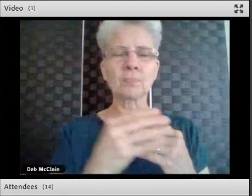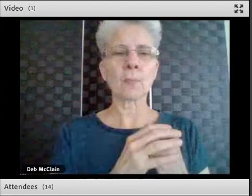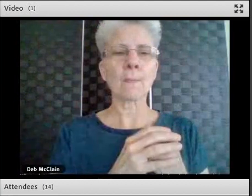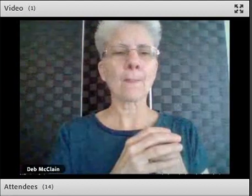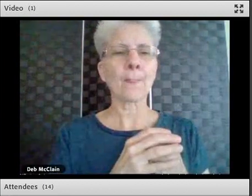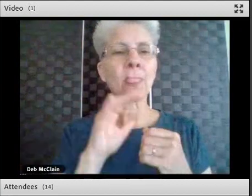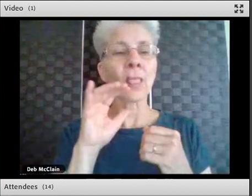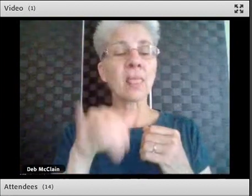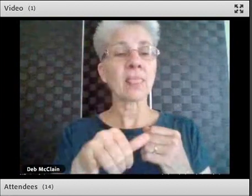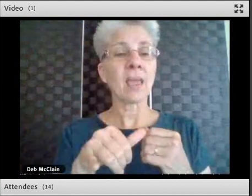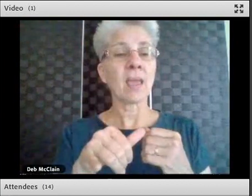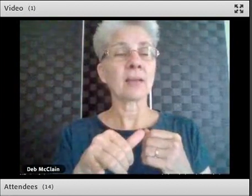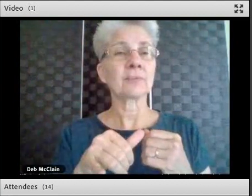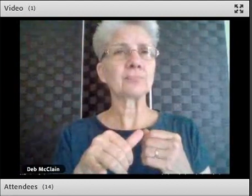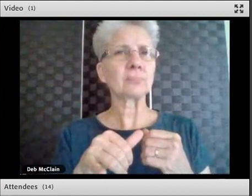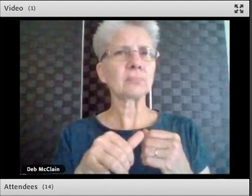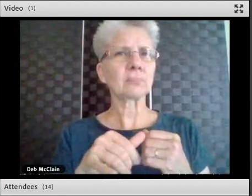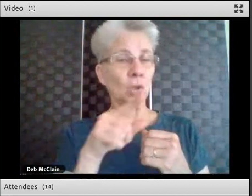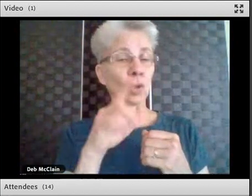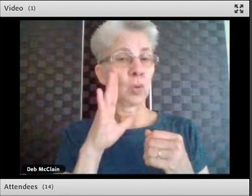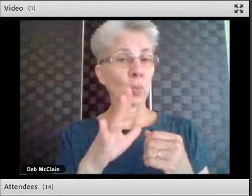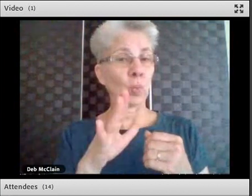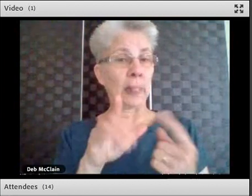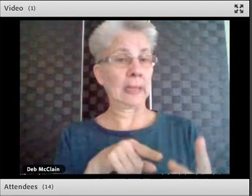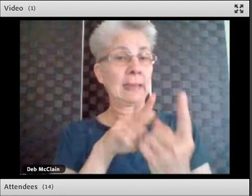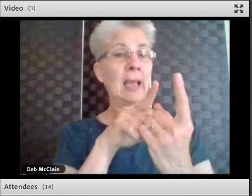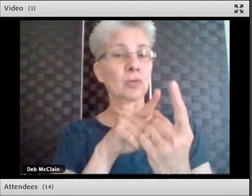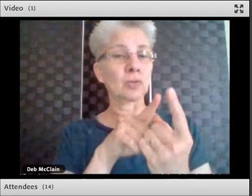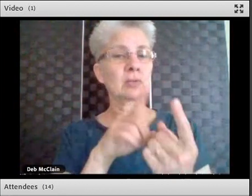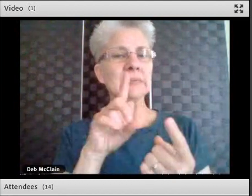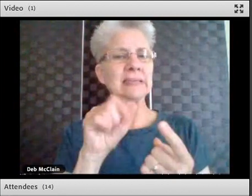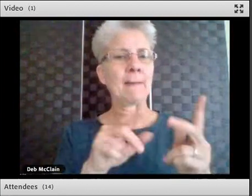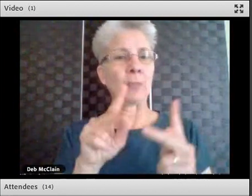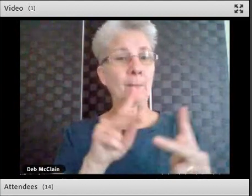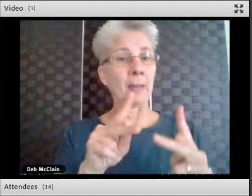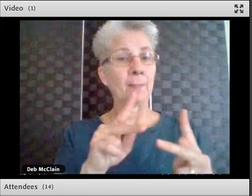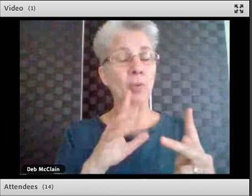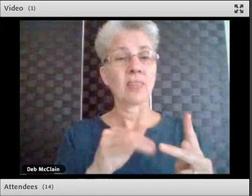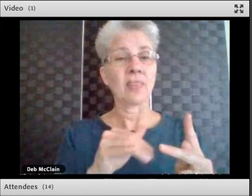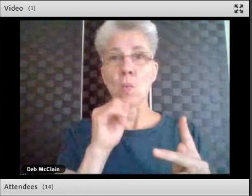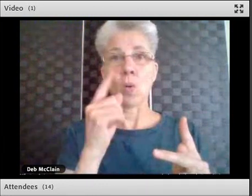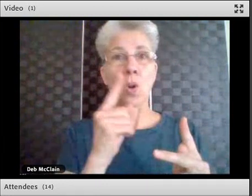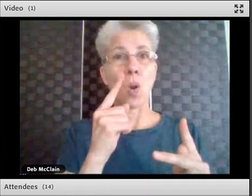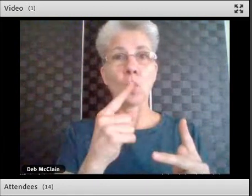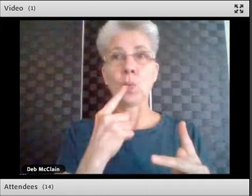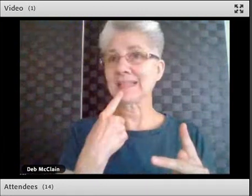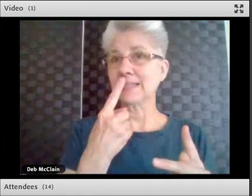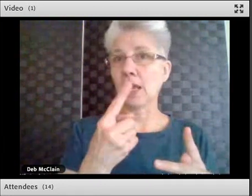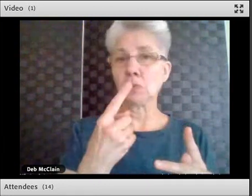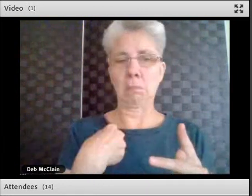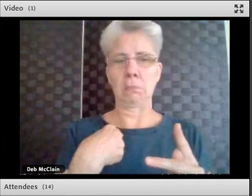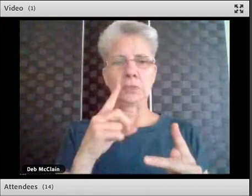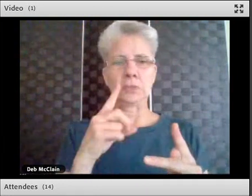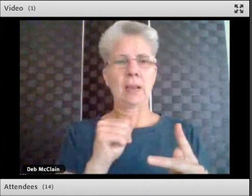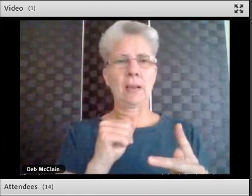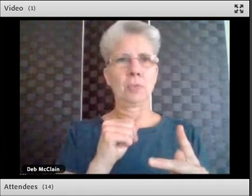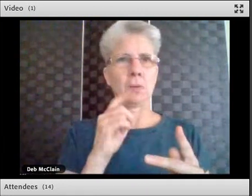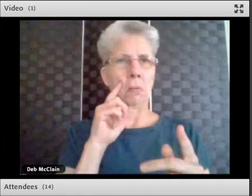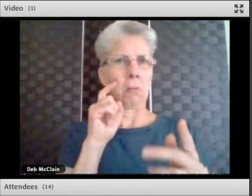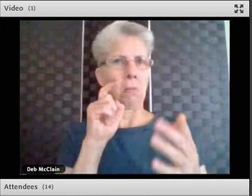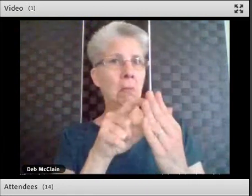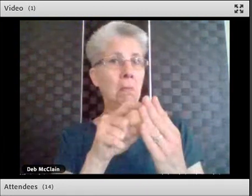that you will encounter disabled patrons and they won't always tell you that they're disabled, and you won't be able